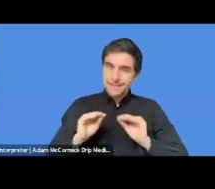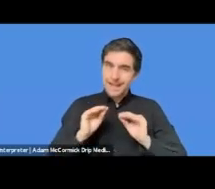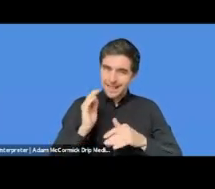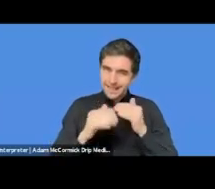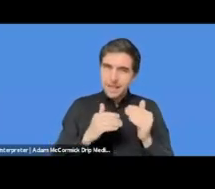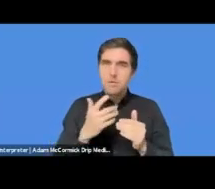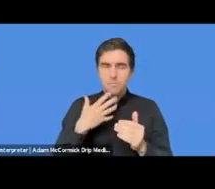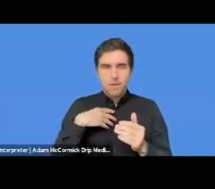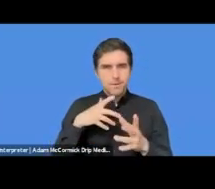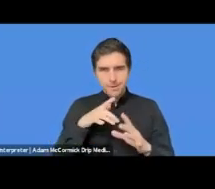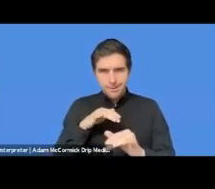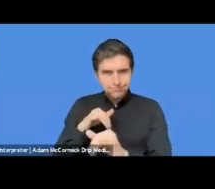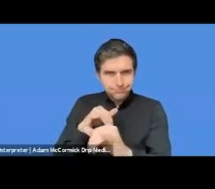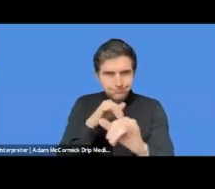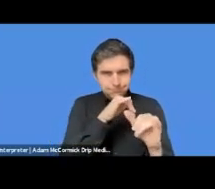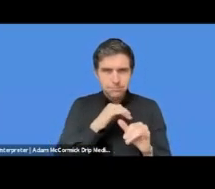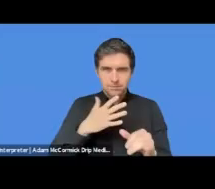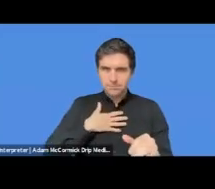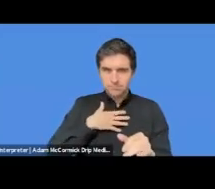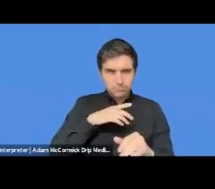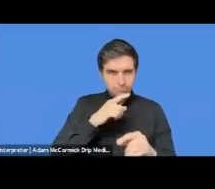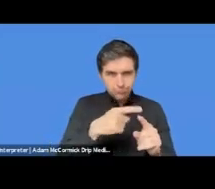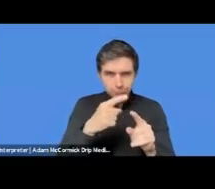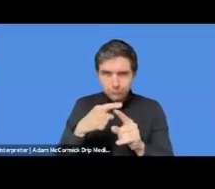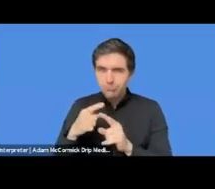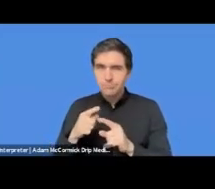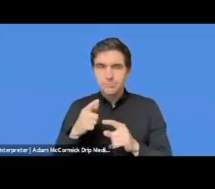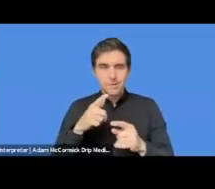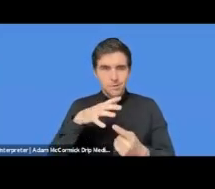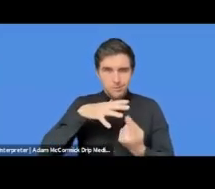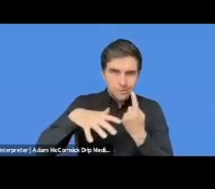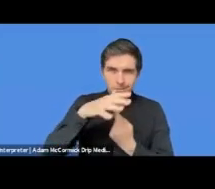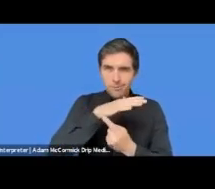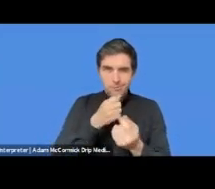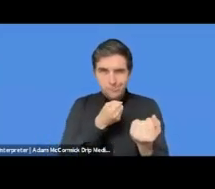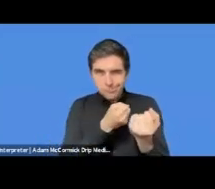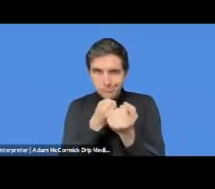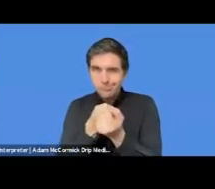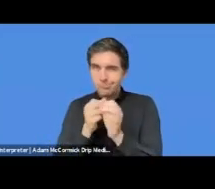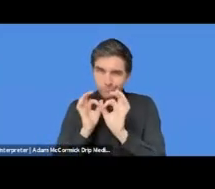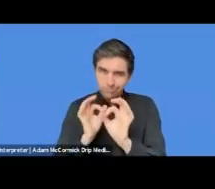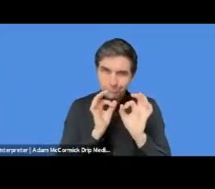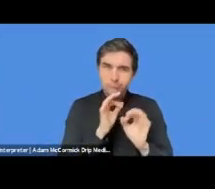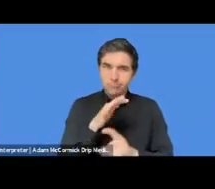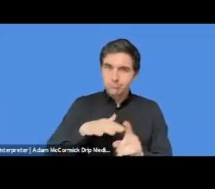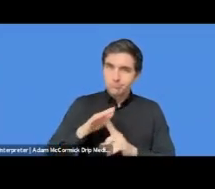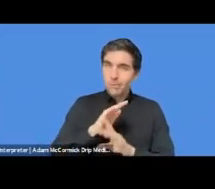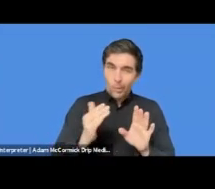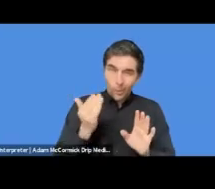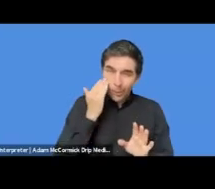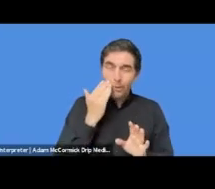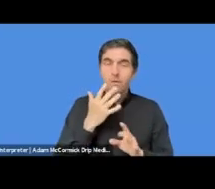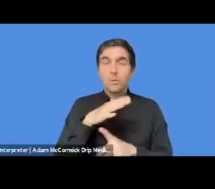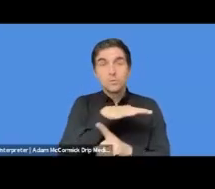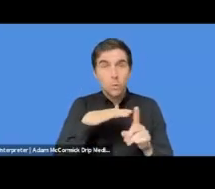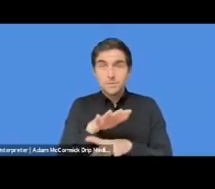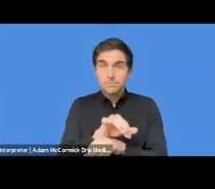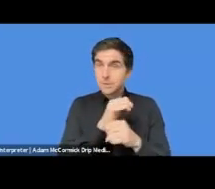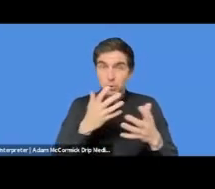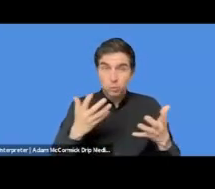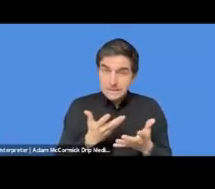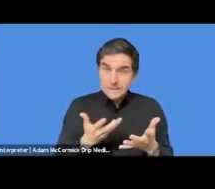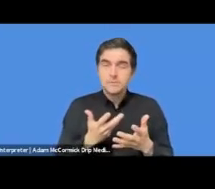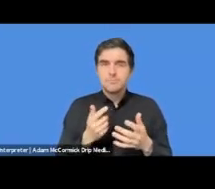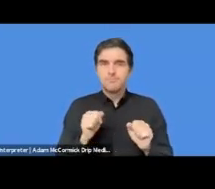common understanding of social protection at the district level, as well as at the community level. Everyone knows what social